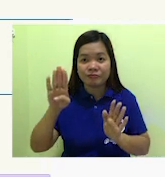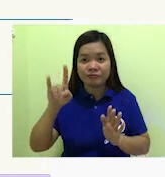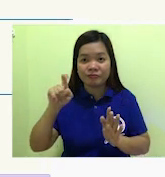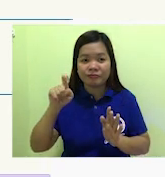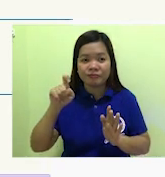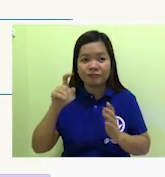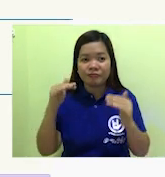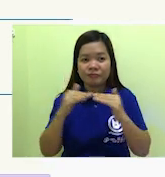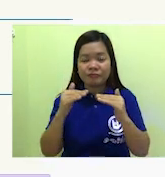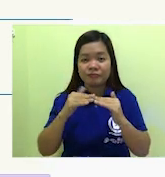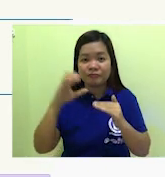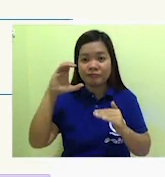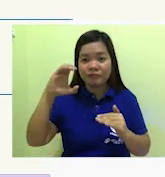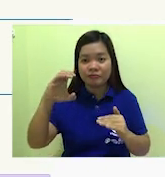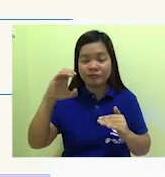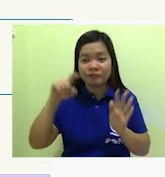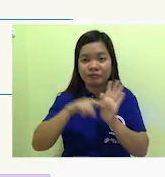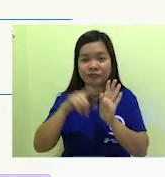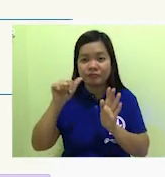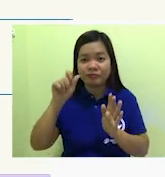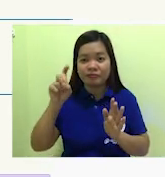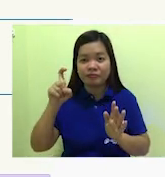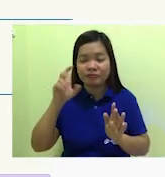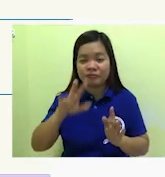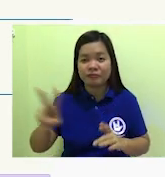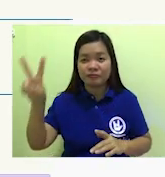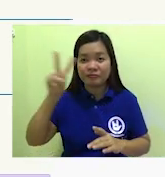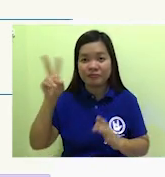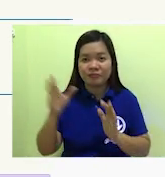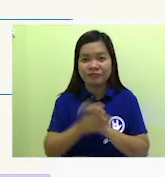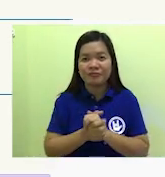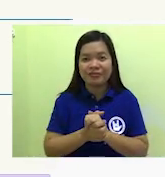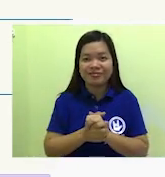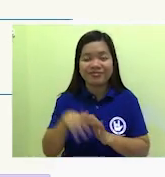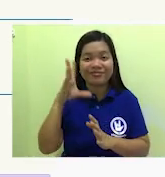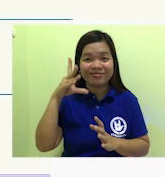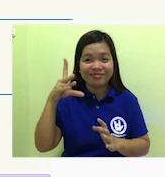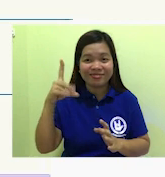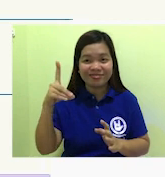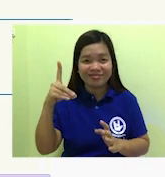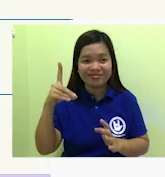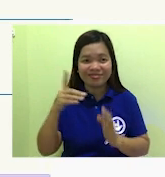Letter C, y minus bx equals c